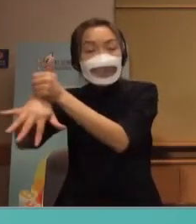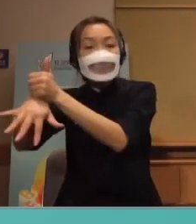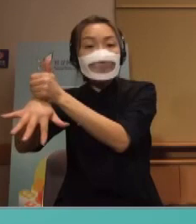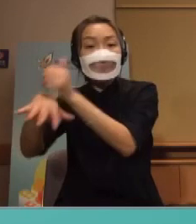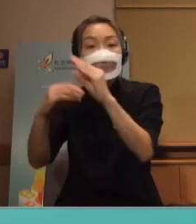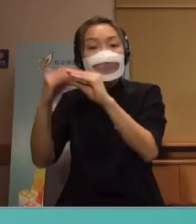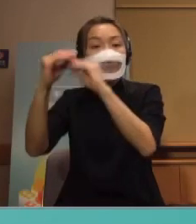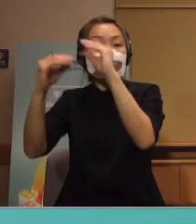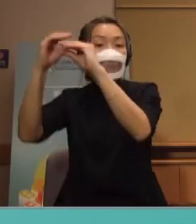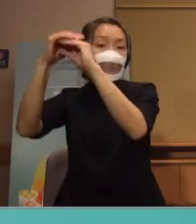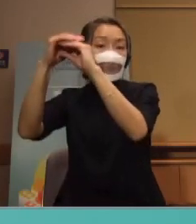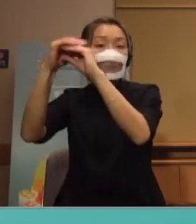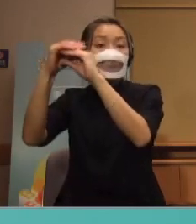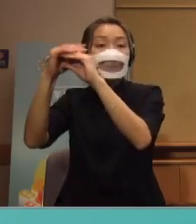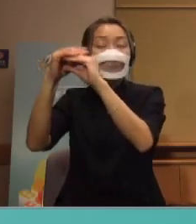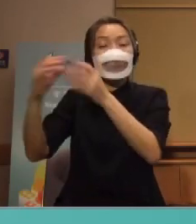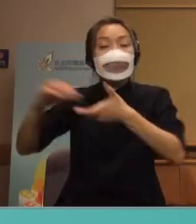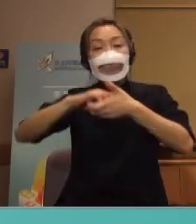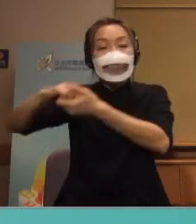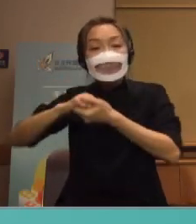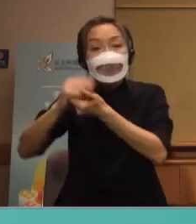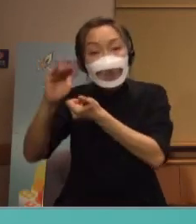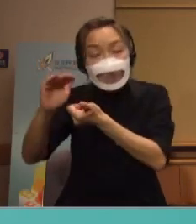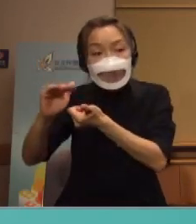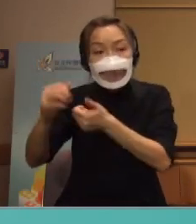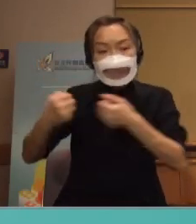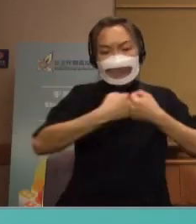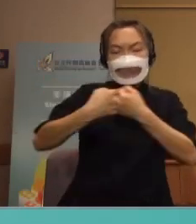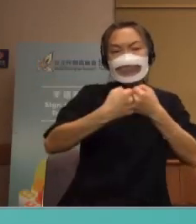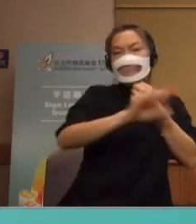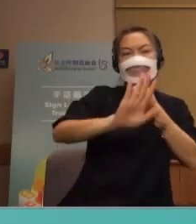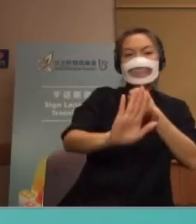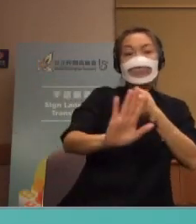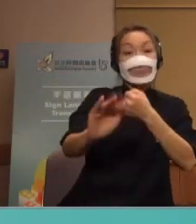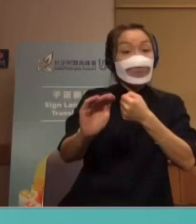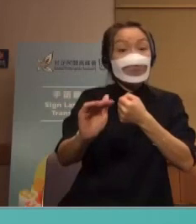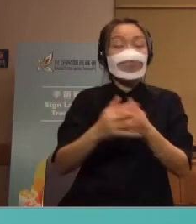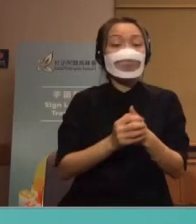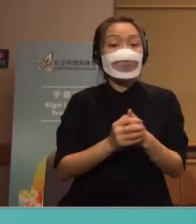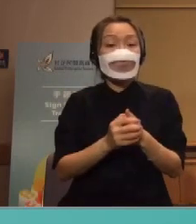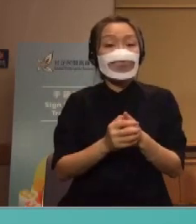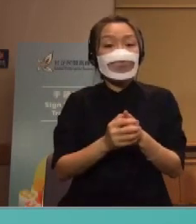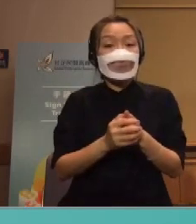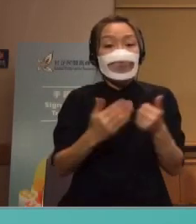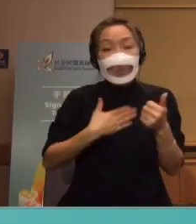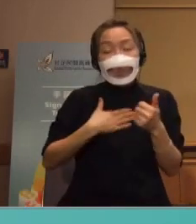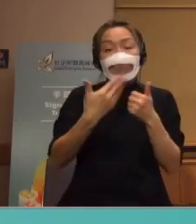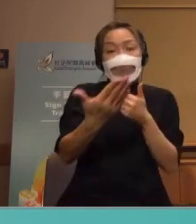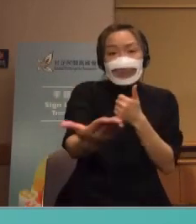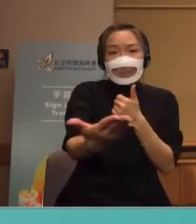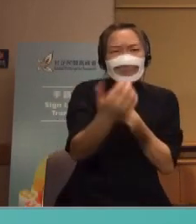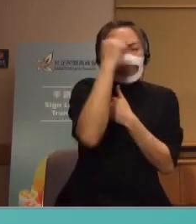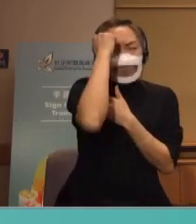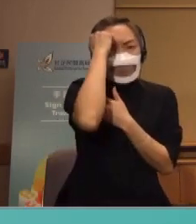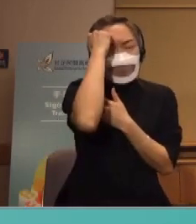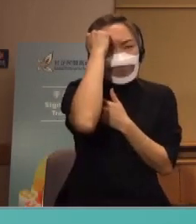would make life difficult for people like you and me. So let's say if you want to send money now to the US, you just send it in USDC on ETH, but